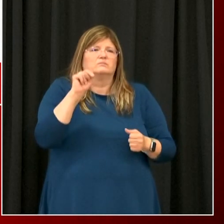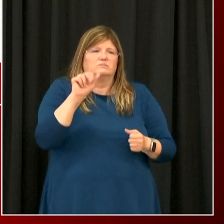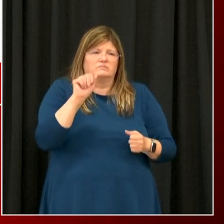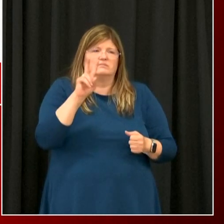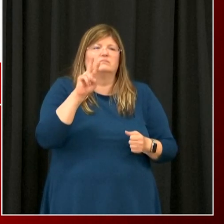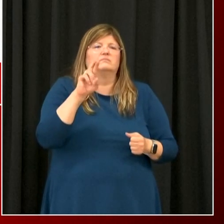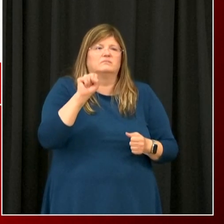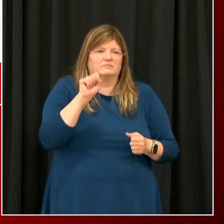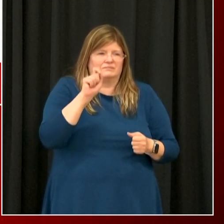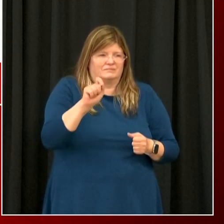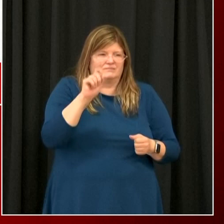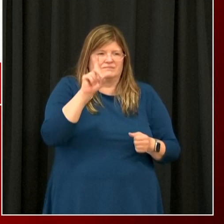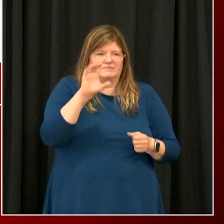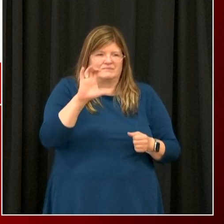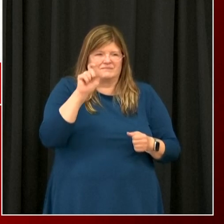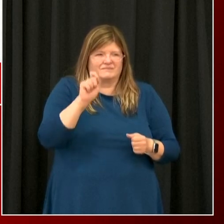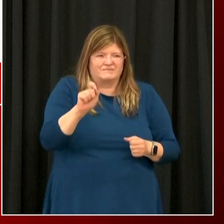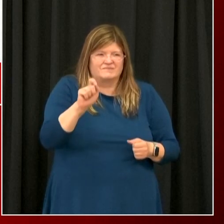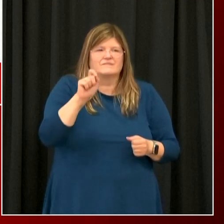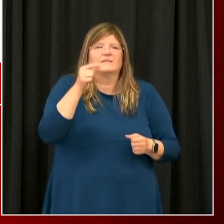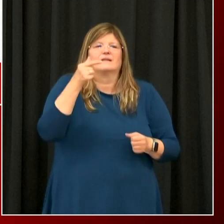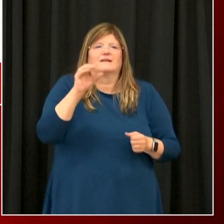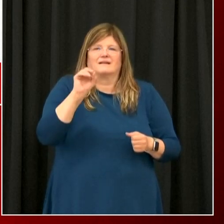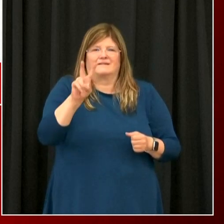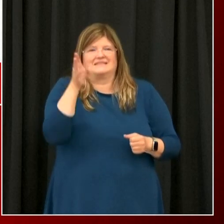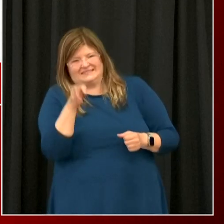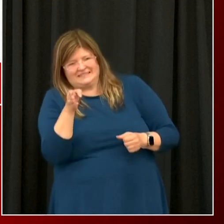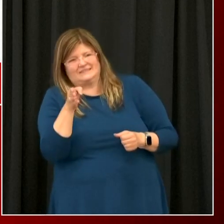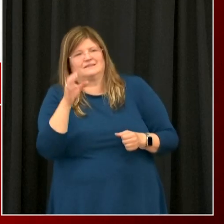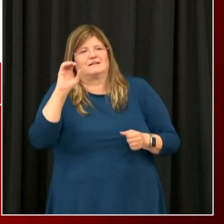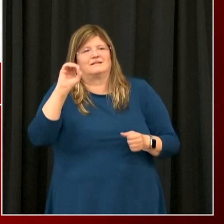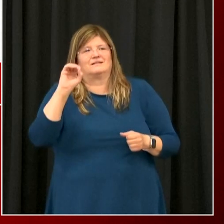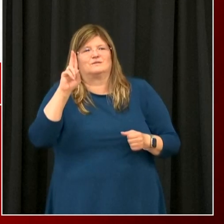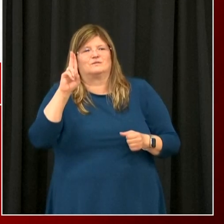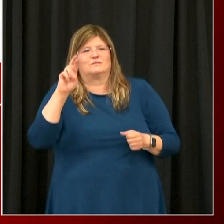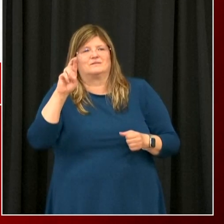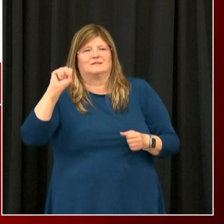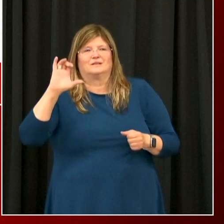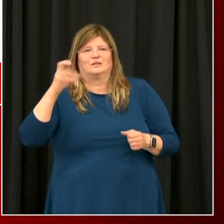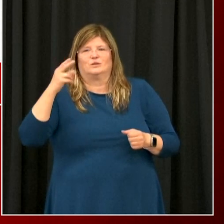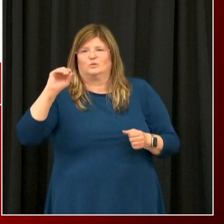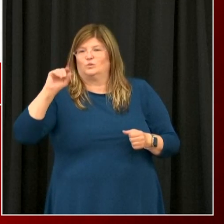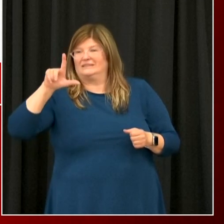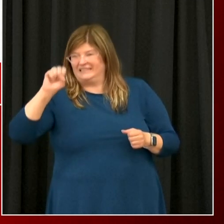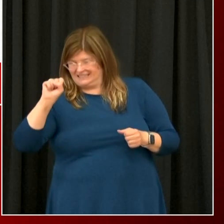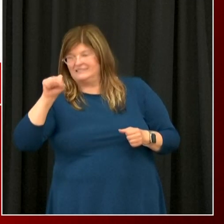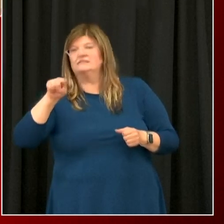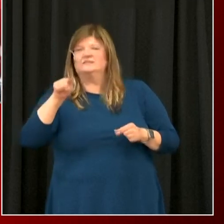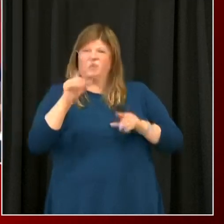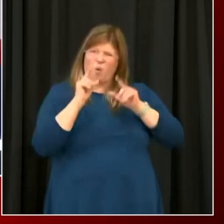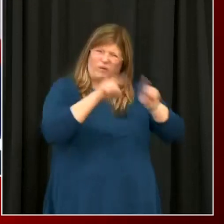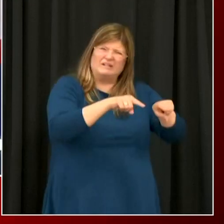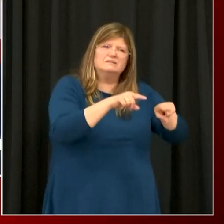coronavirus.dc.gov/our-schools. So with that, I want to turn to Chief Newsham for a brief situational update, and then we'll